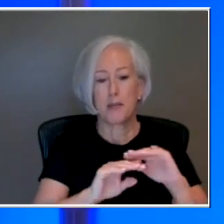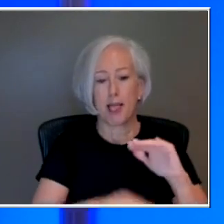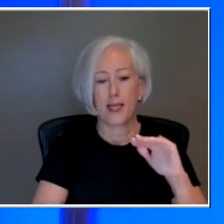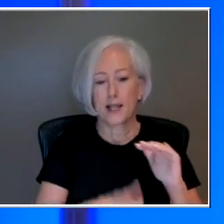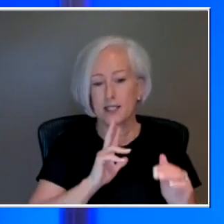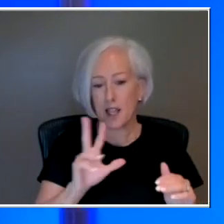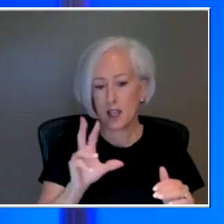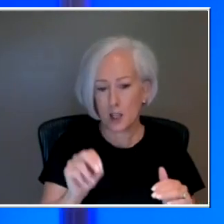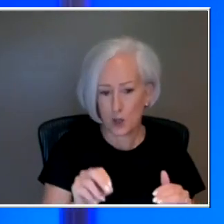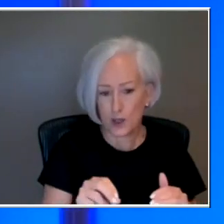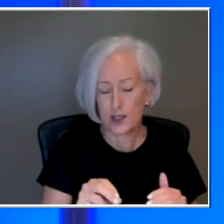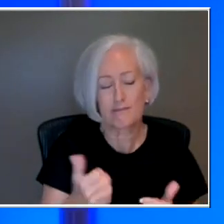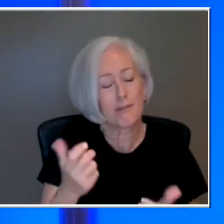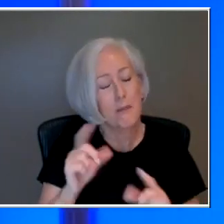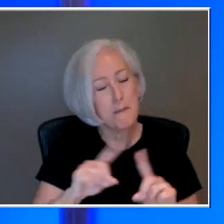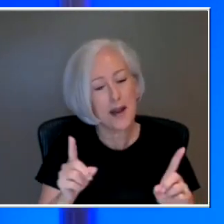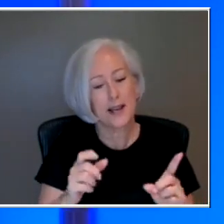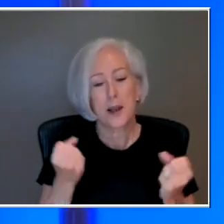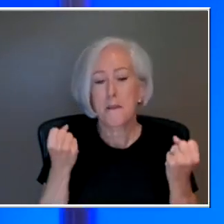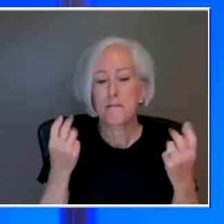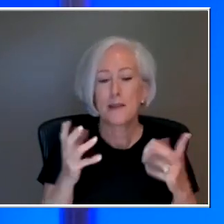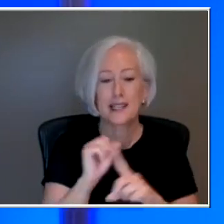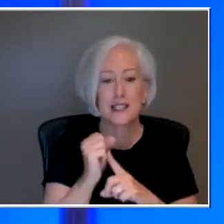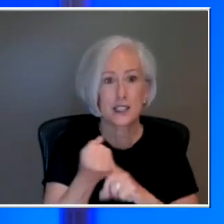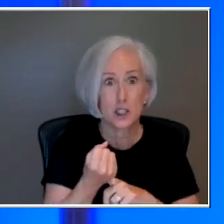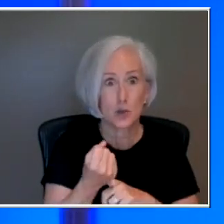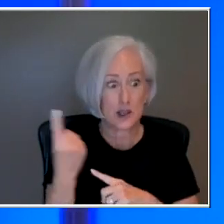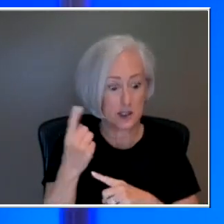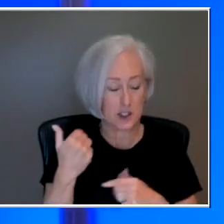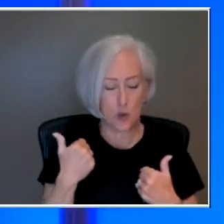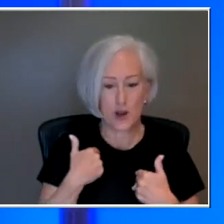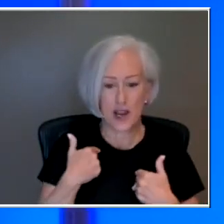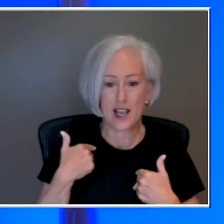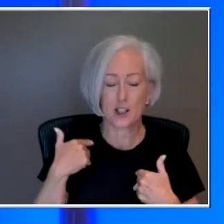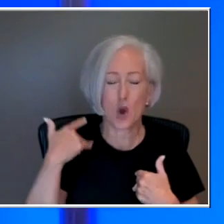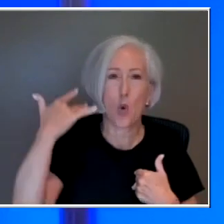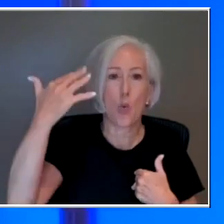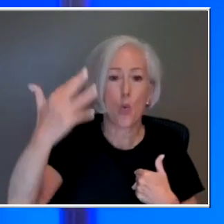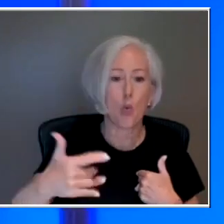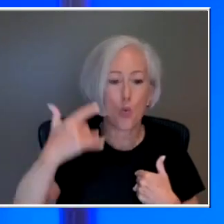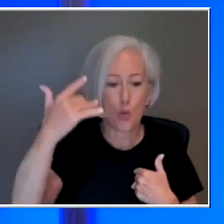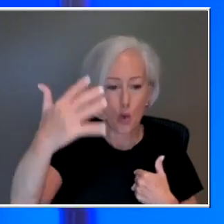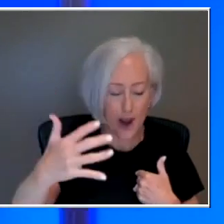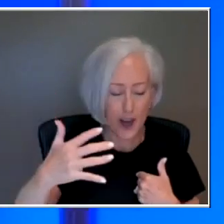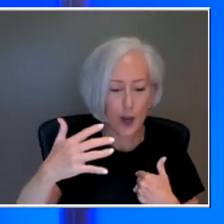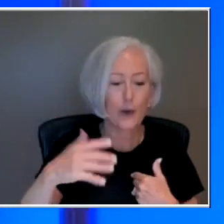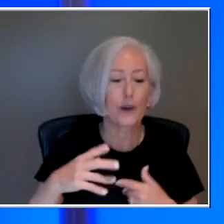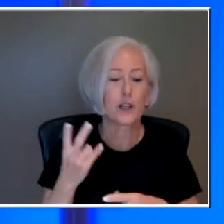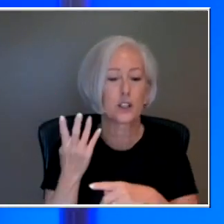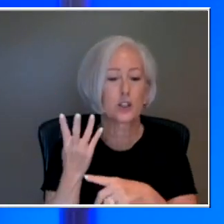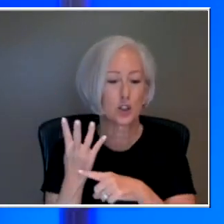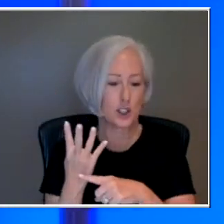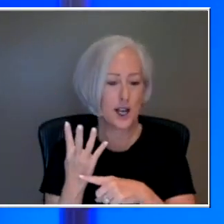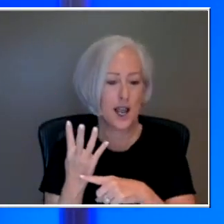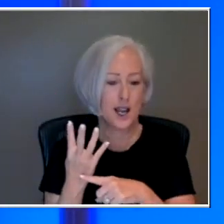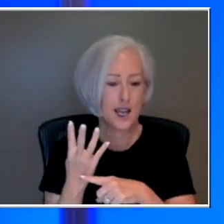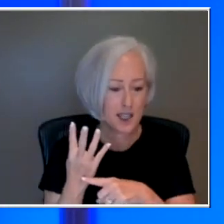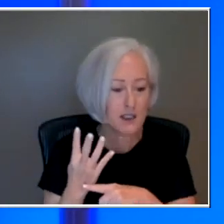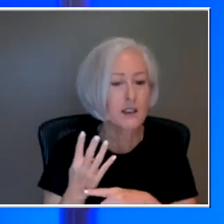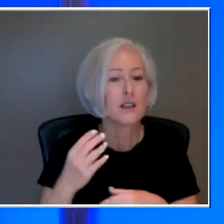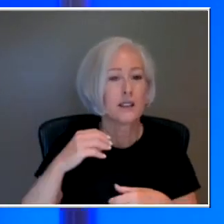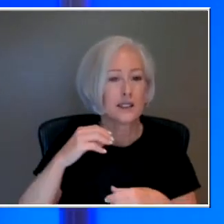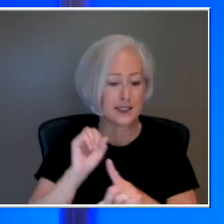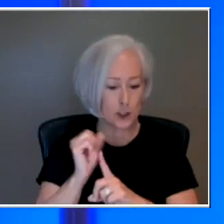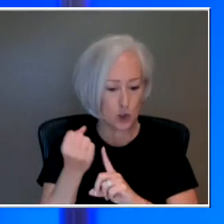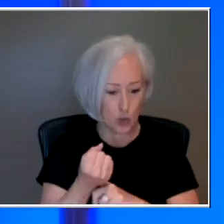may be situations where somebody has some rare genetic makeup, so that when we look for donor on the donor registry, we only